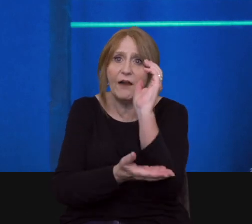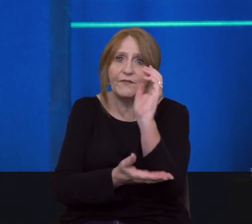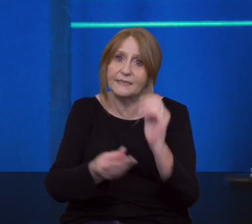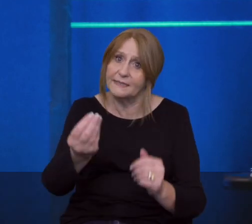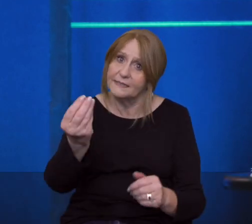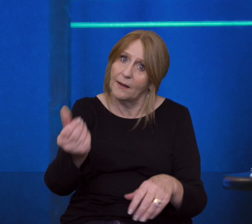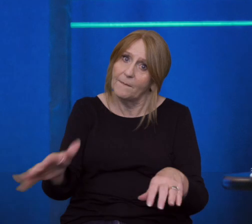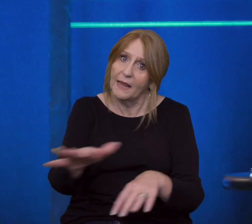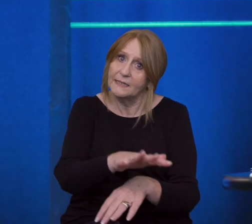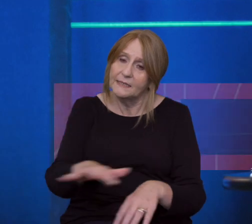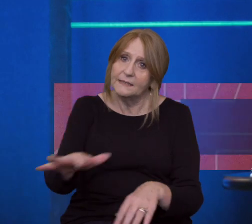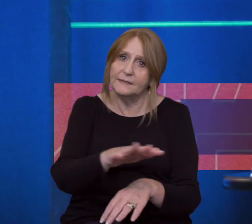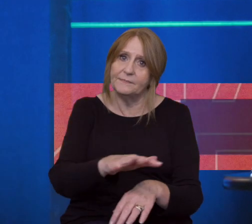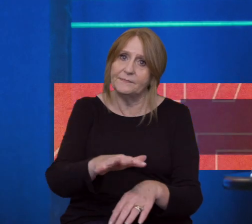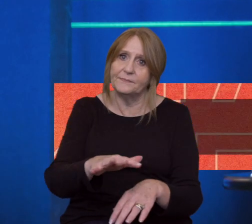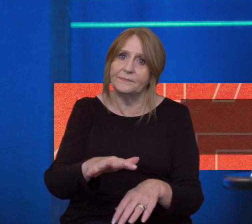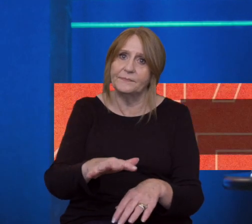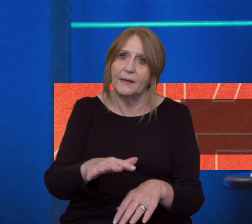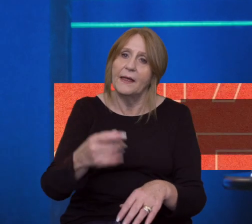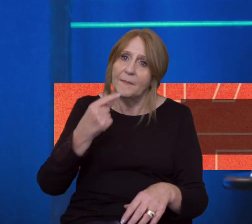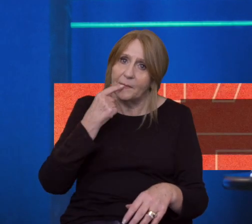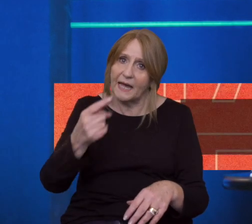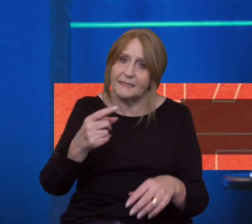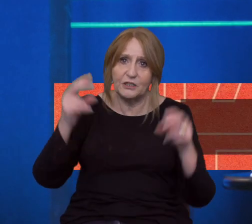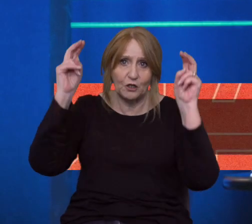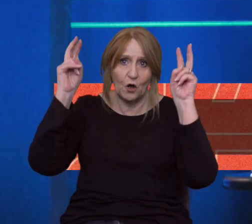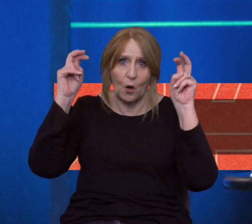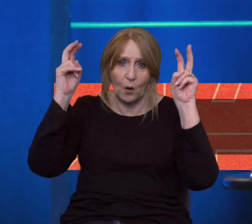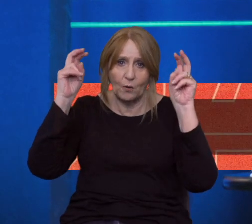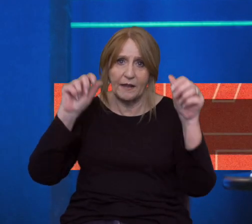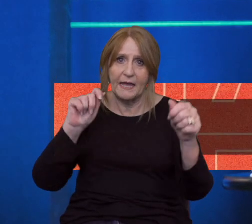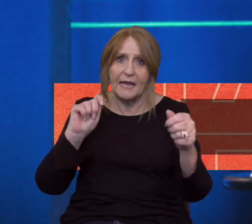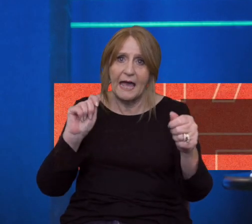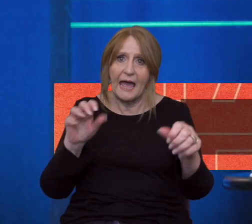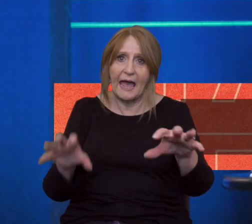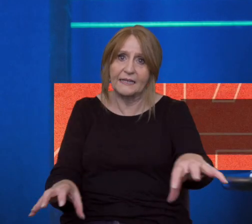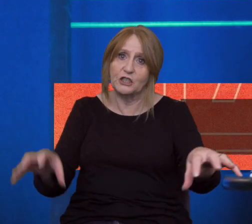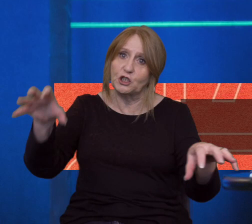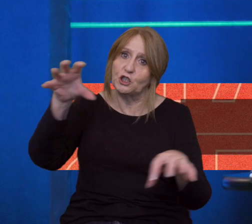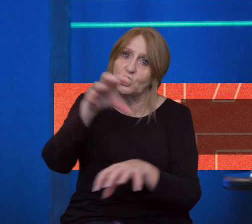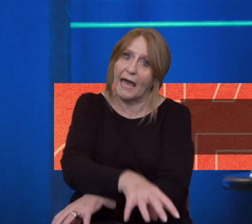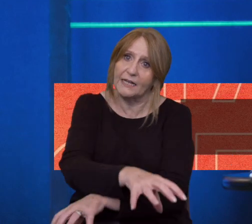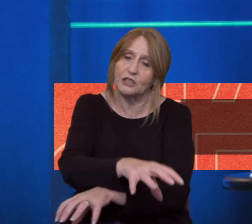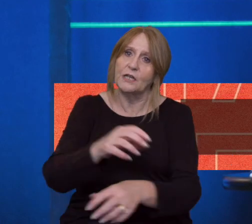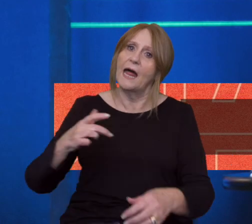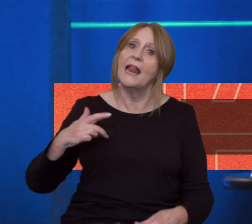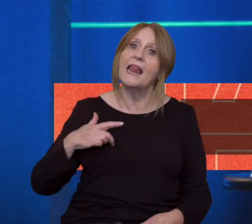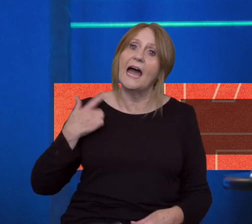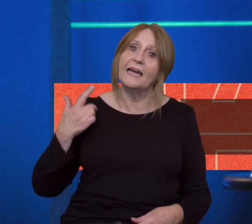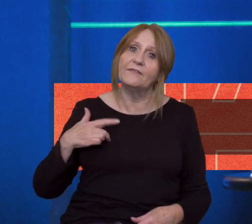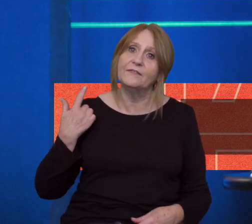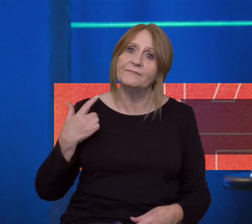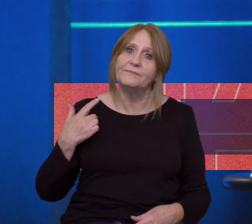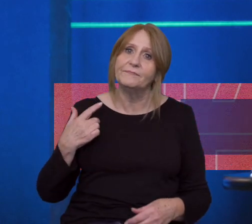share with you today, I've called The Exchanged Life. And of course, we're looking at the